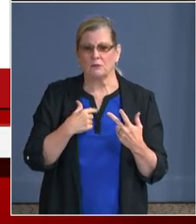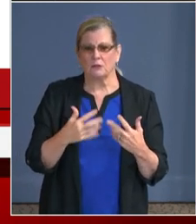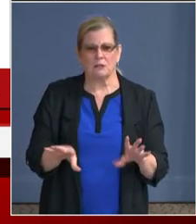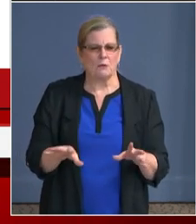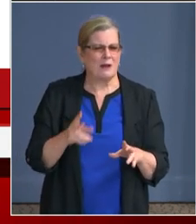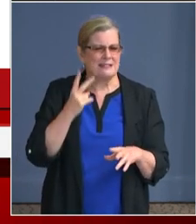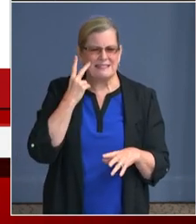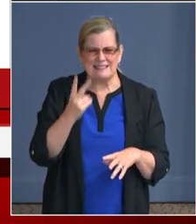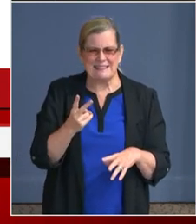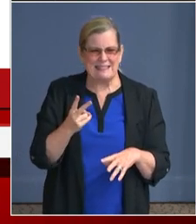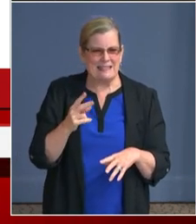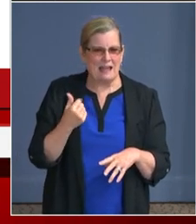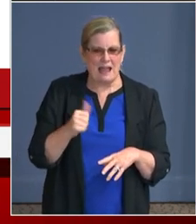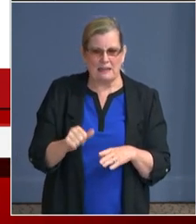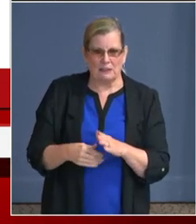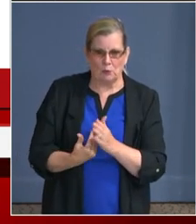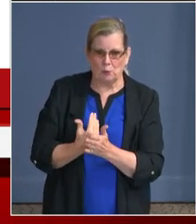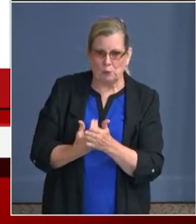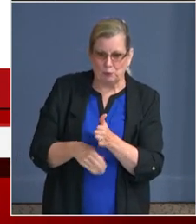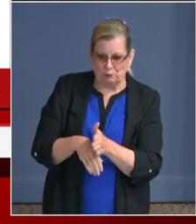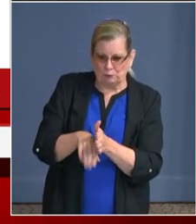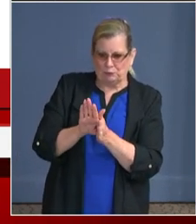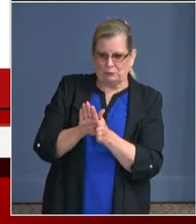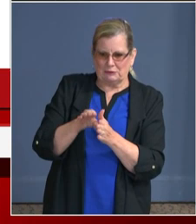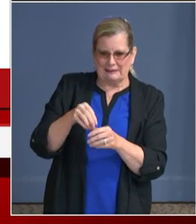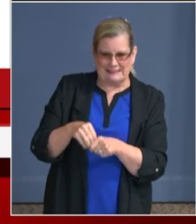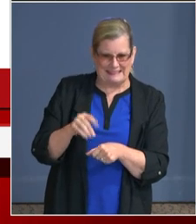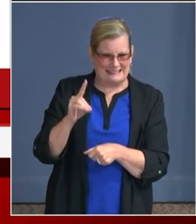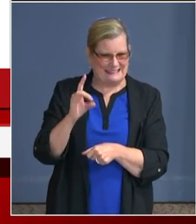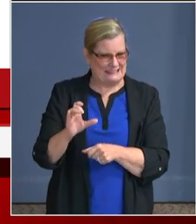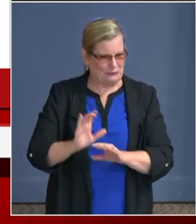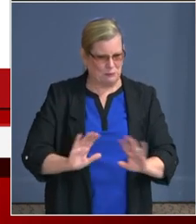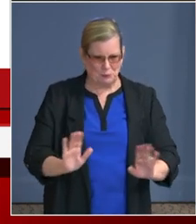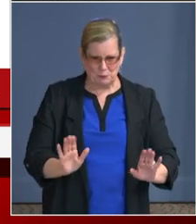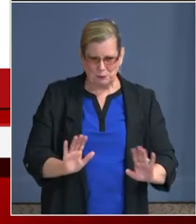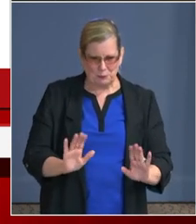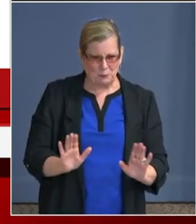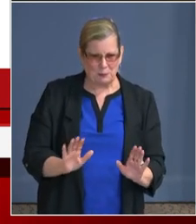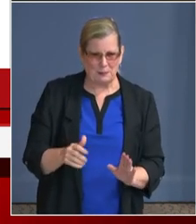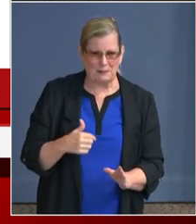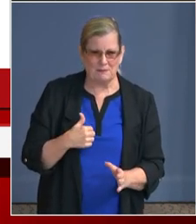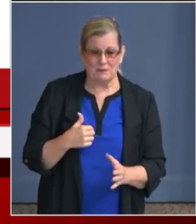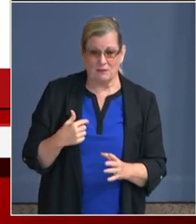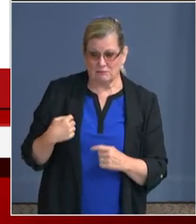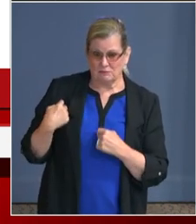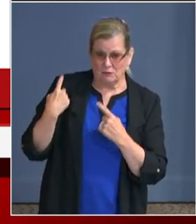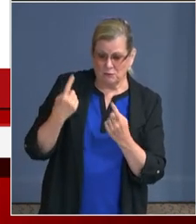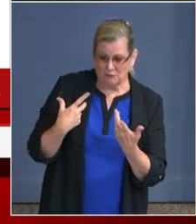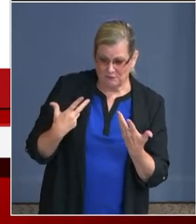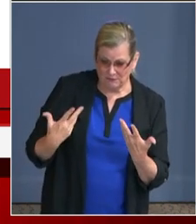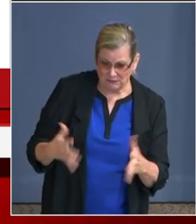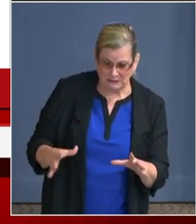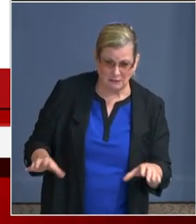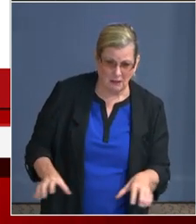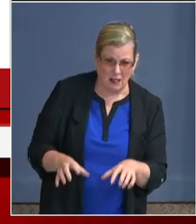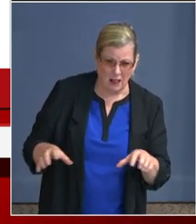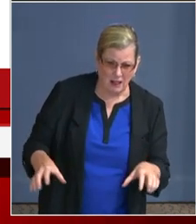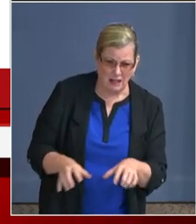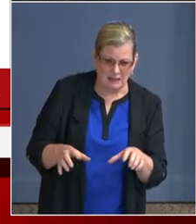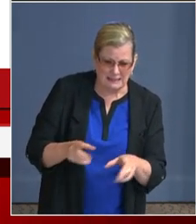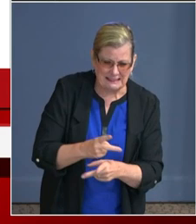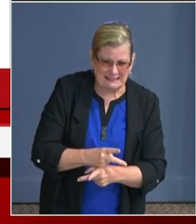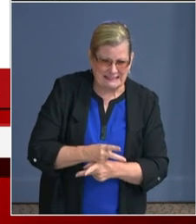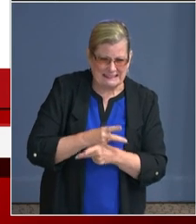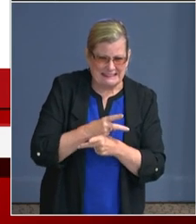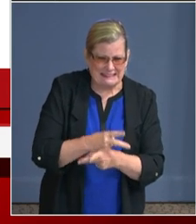any rebounding cases. So and all of the things that we have done up to this point to be so careful,